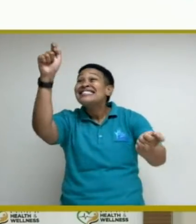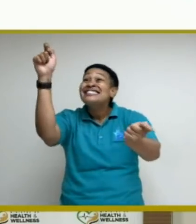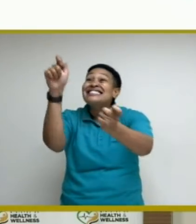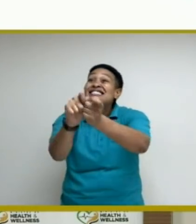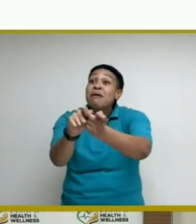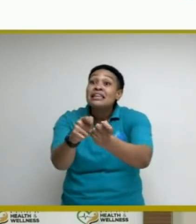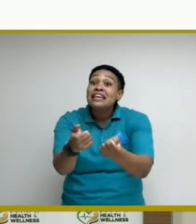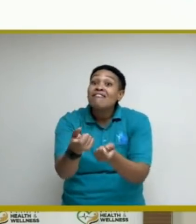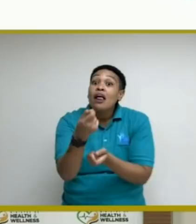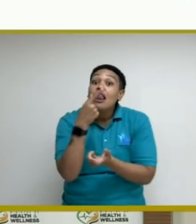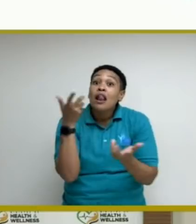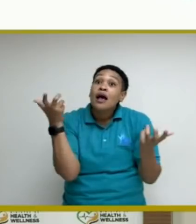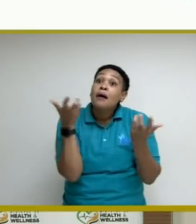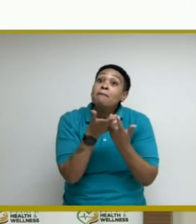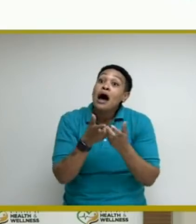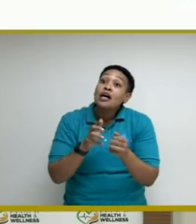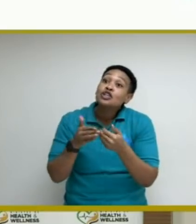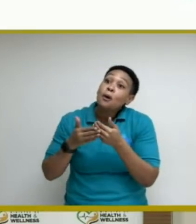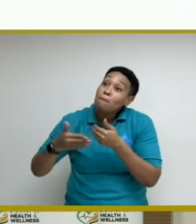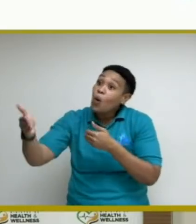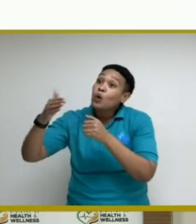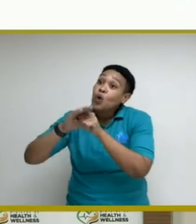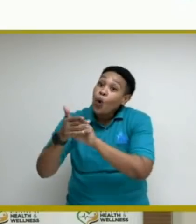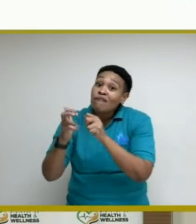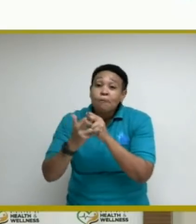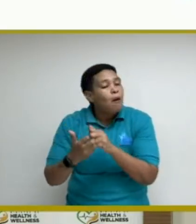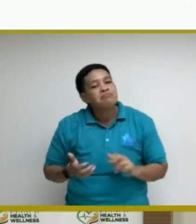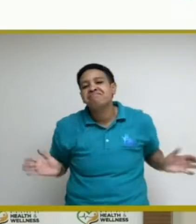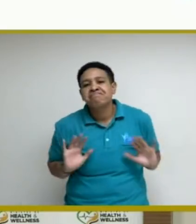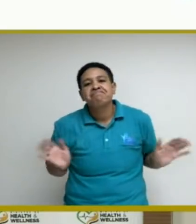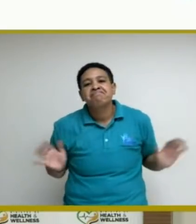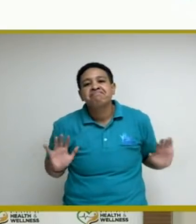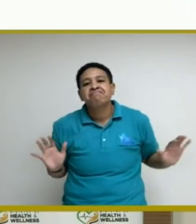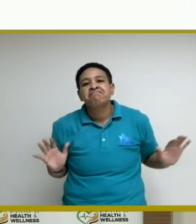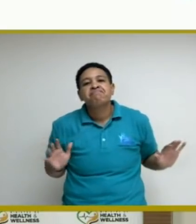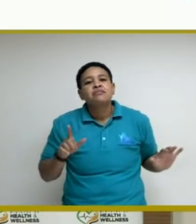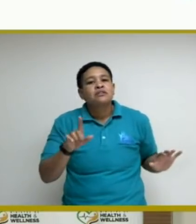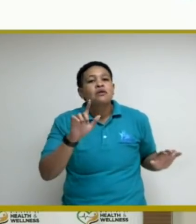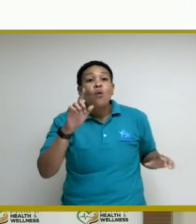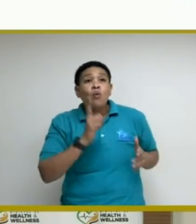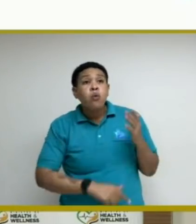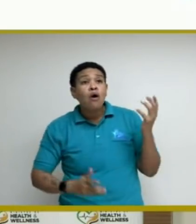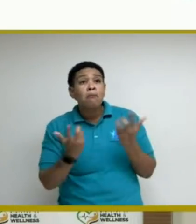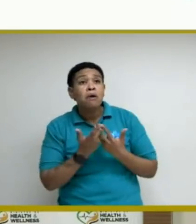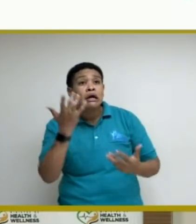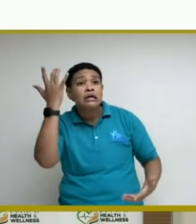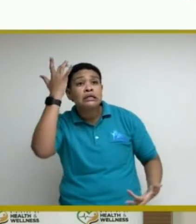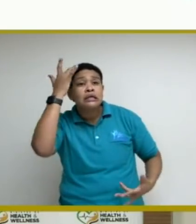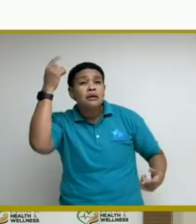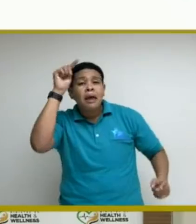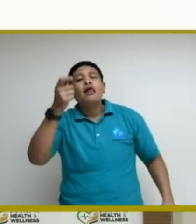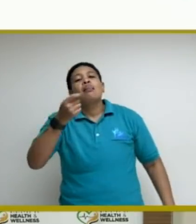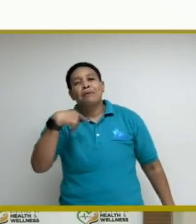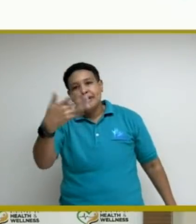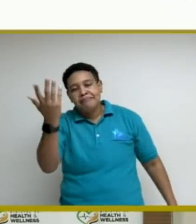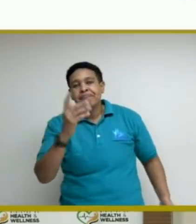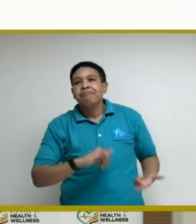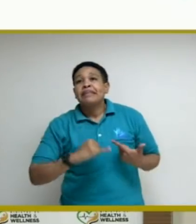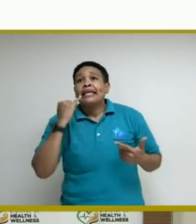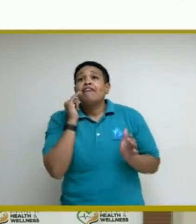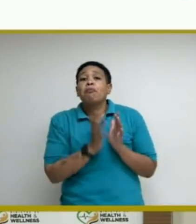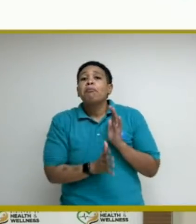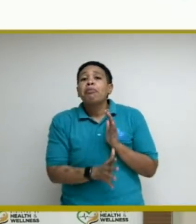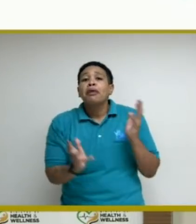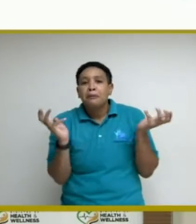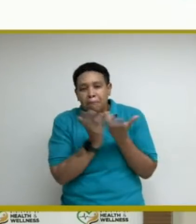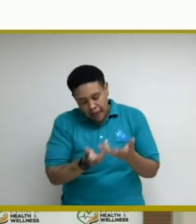going to get for post-COVID symptoms that is going to resolve the symptoms and resolve the problem. It is a matter of